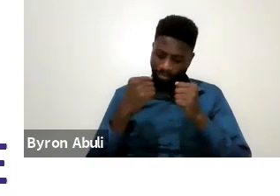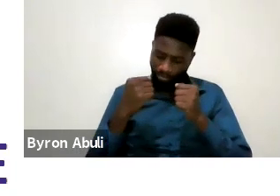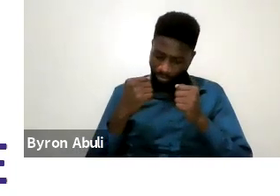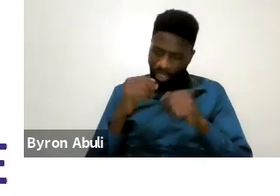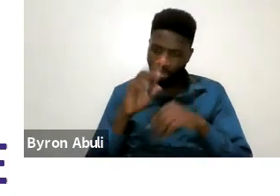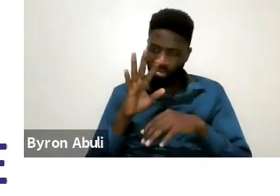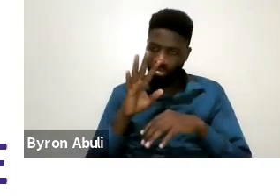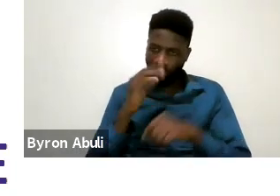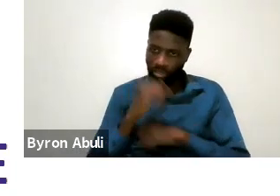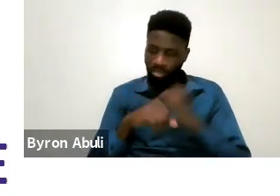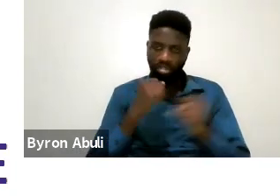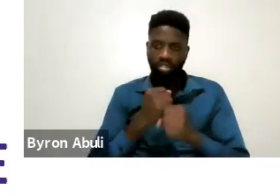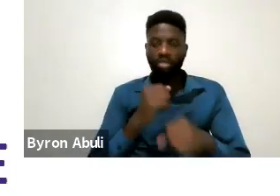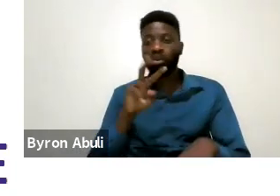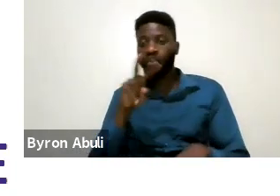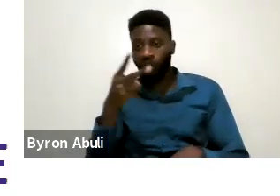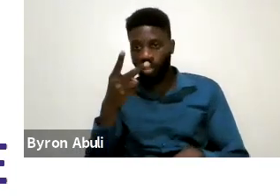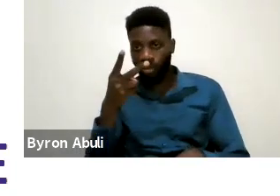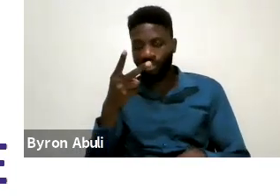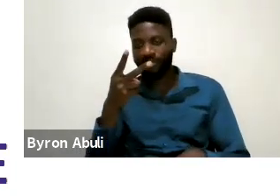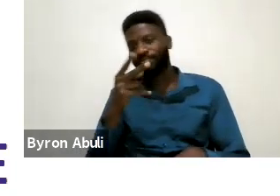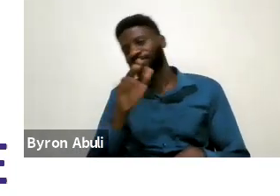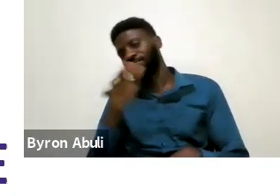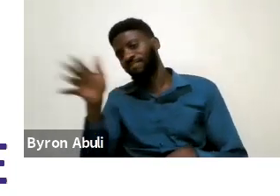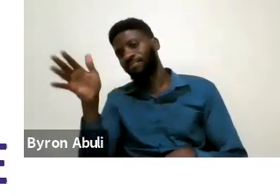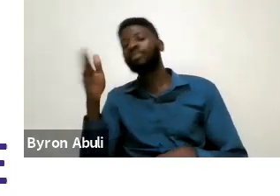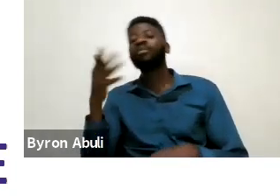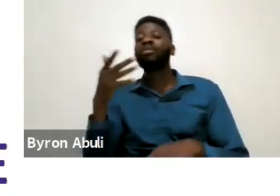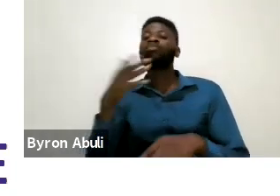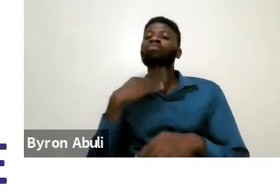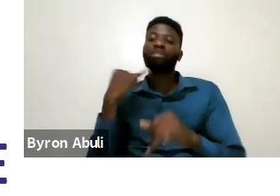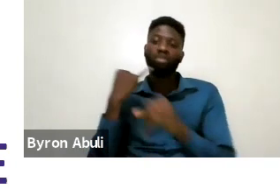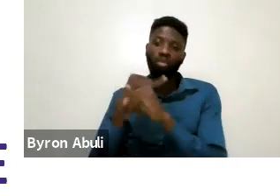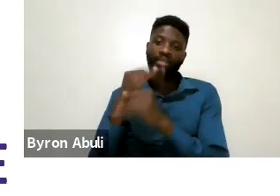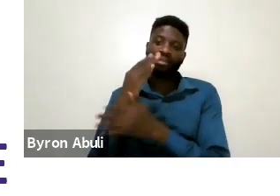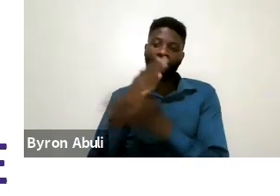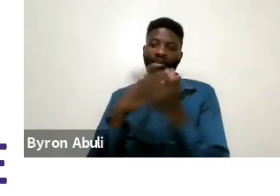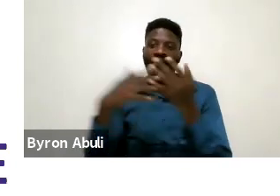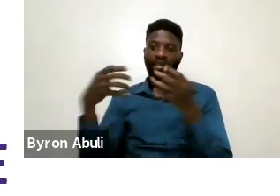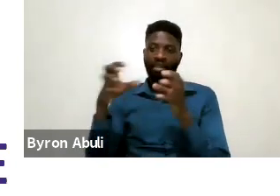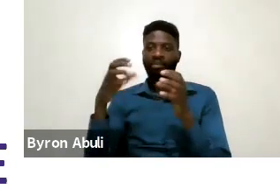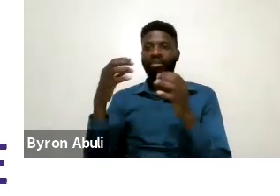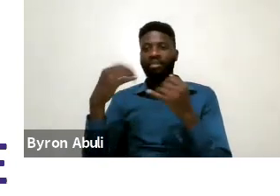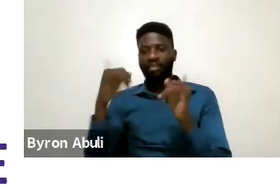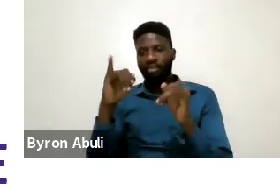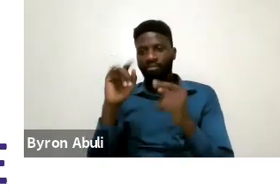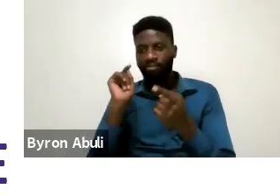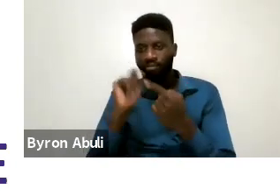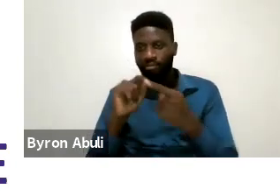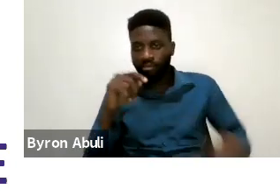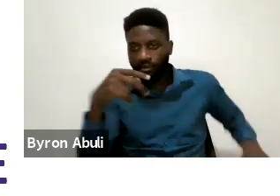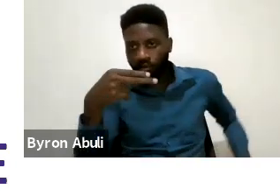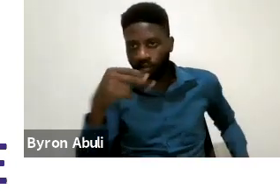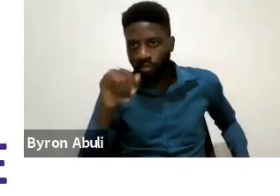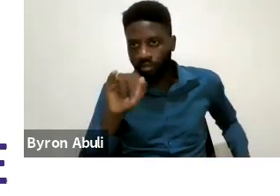2000s, for you to get a job, there were some companies who were actually testing people for HIV. So if you come out to